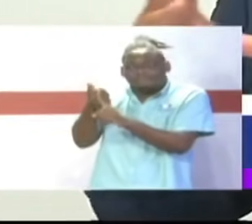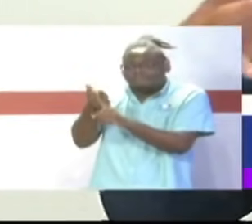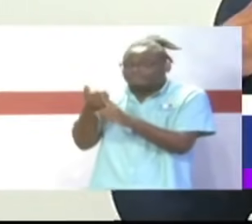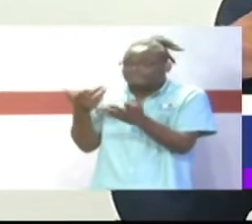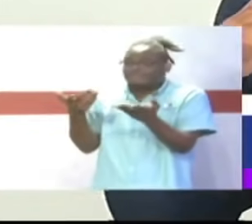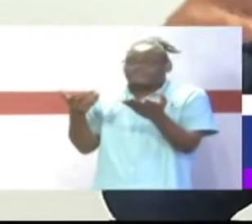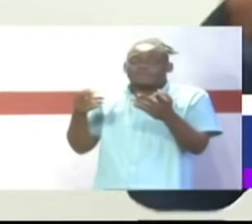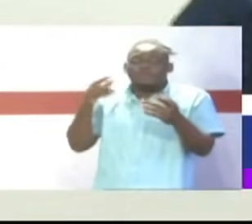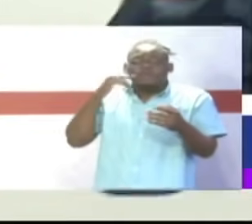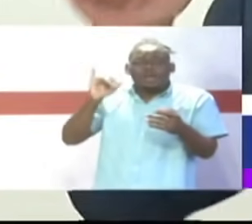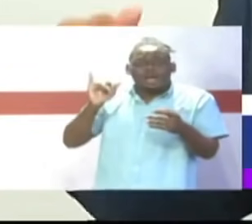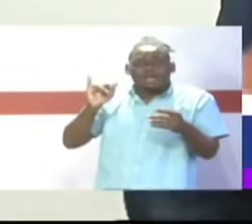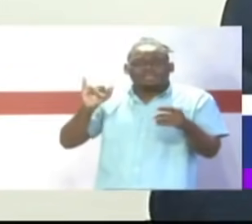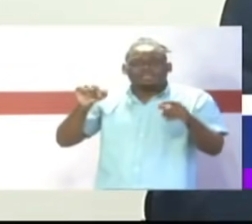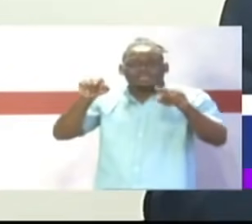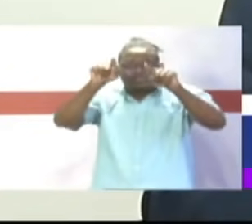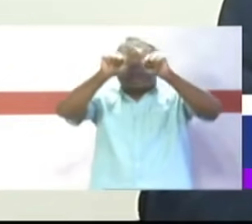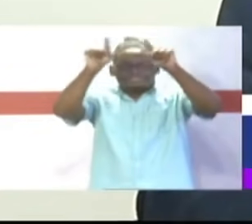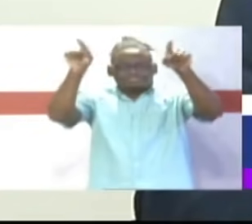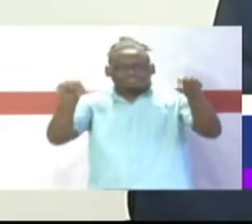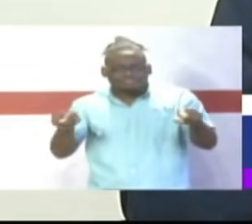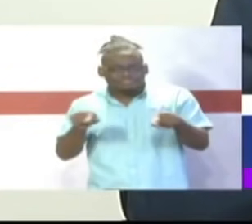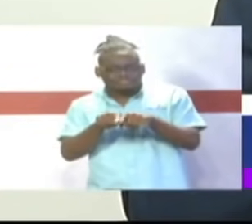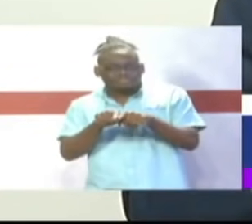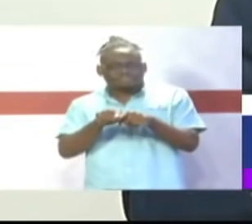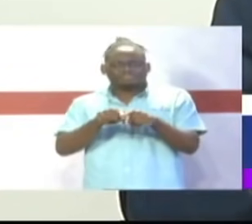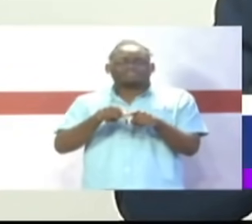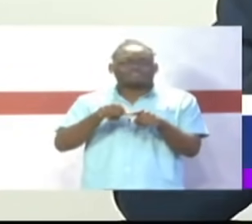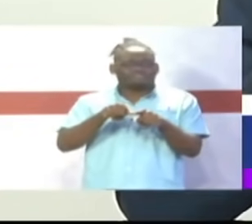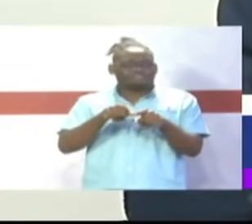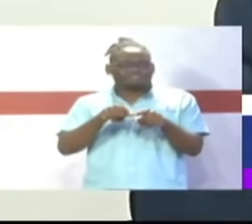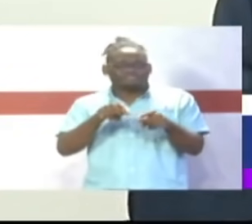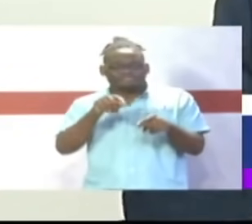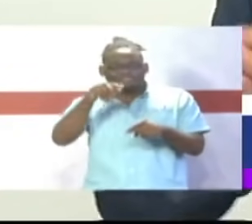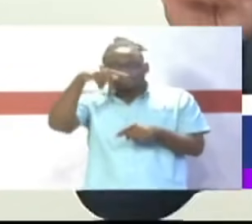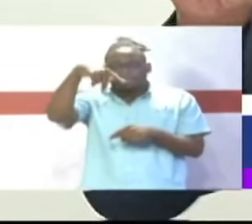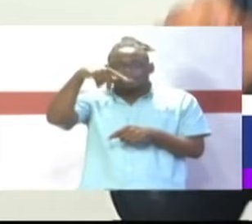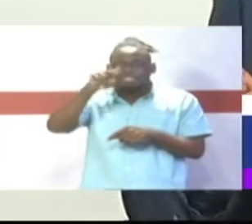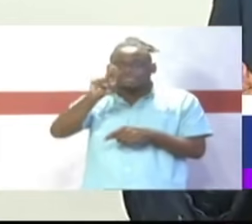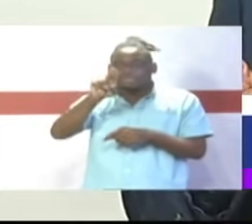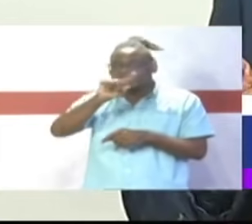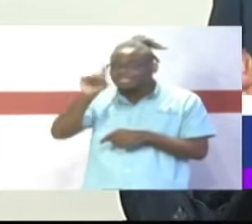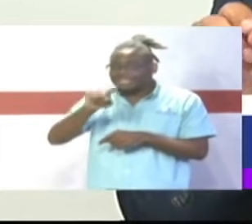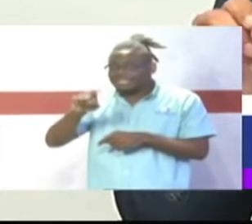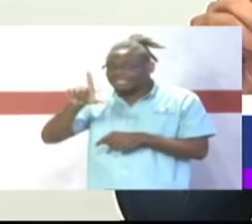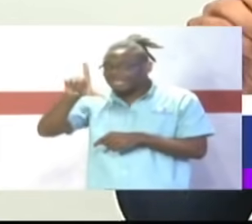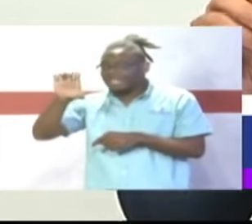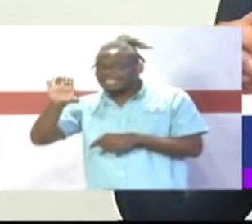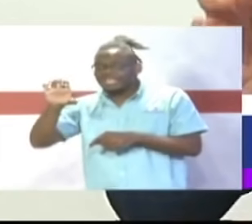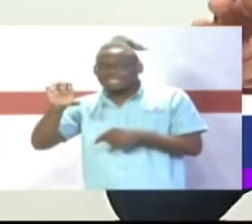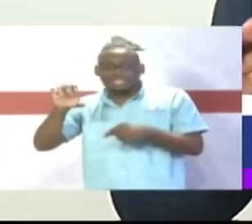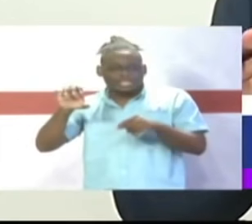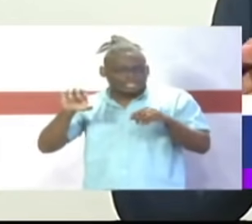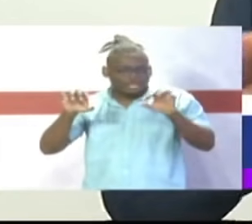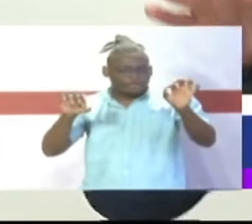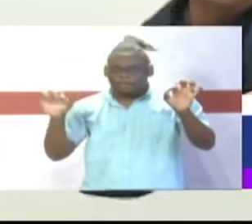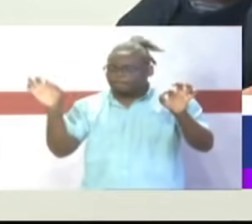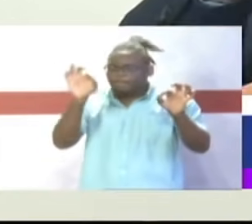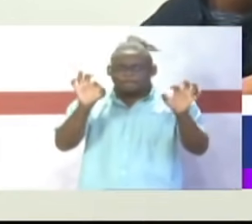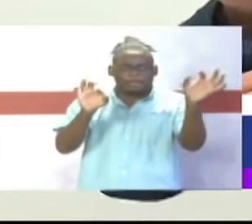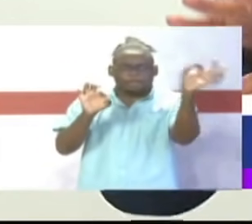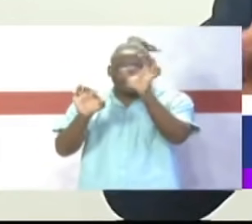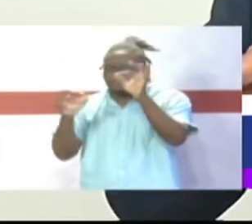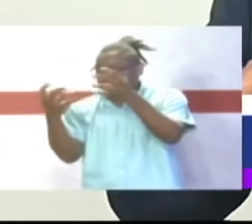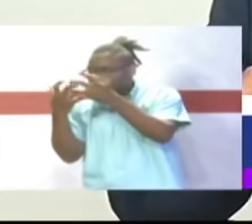You put them together and we get a picture. So the short answer is yes, but we don't look at ICU